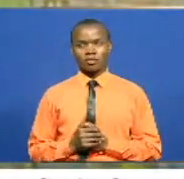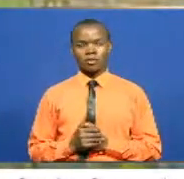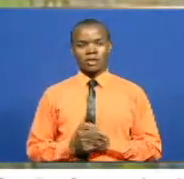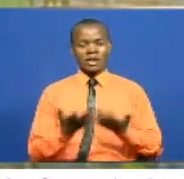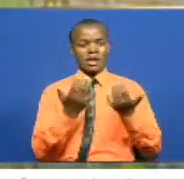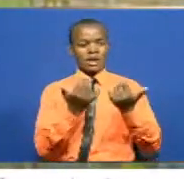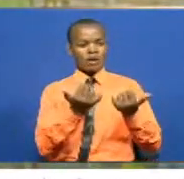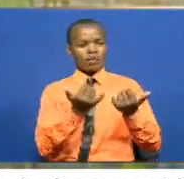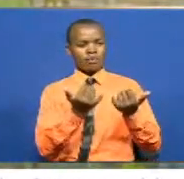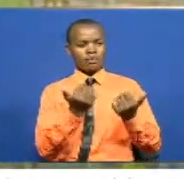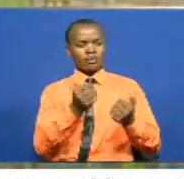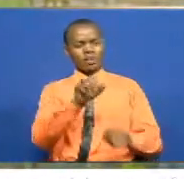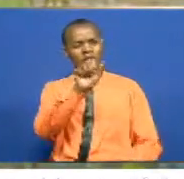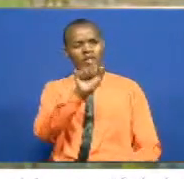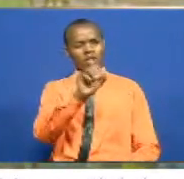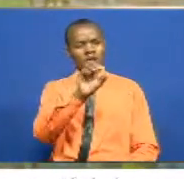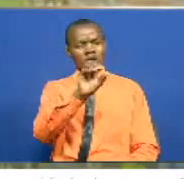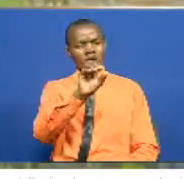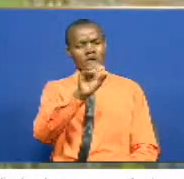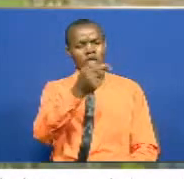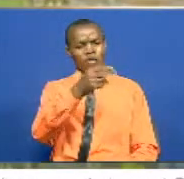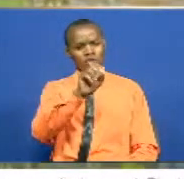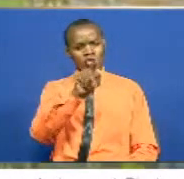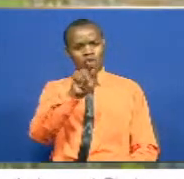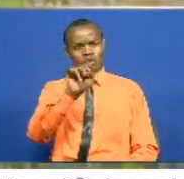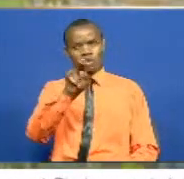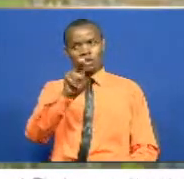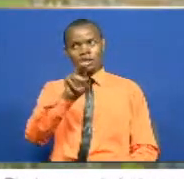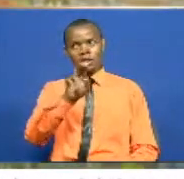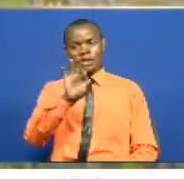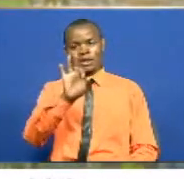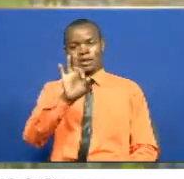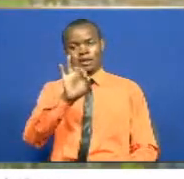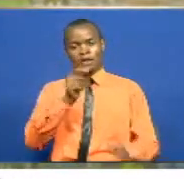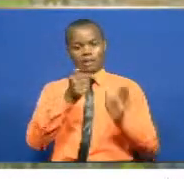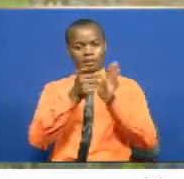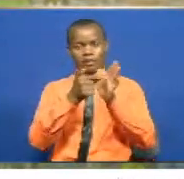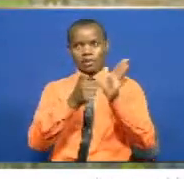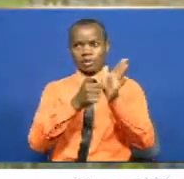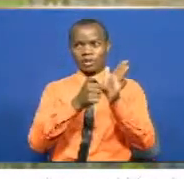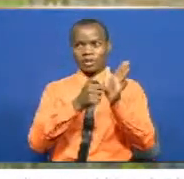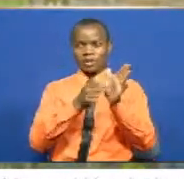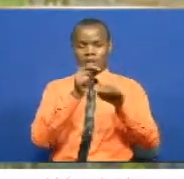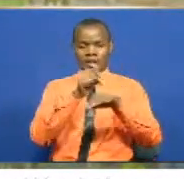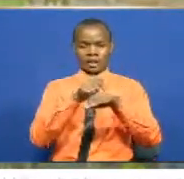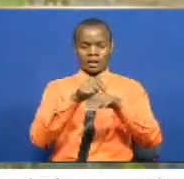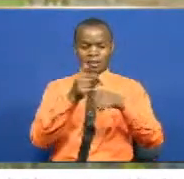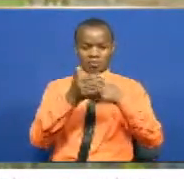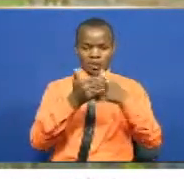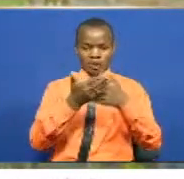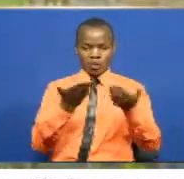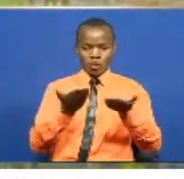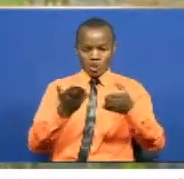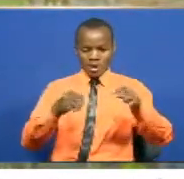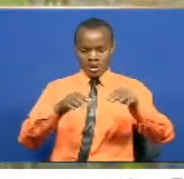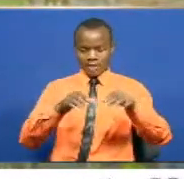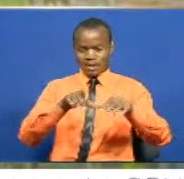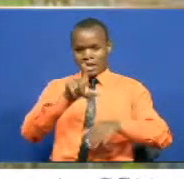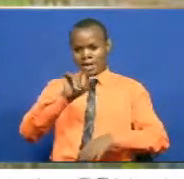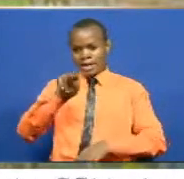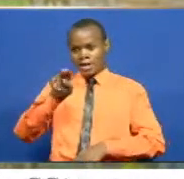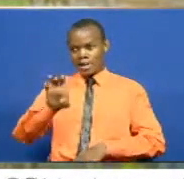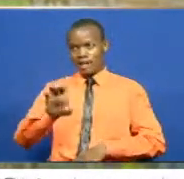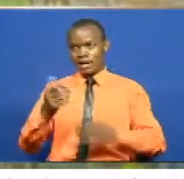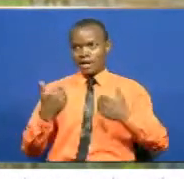shooting. Three-point shooting, maybe shooting within the paint, or just going for the 2 points, and free